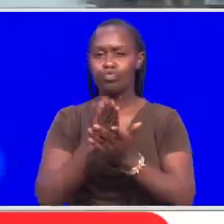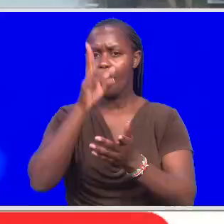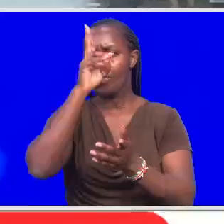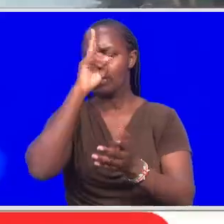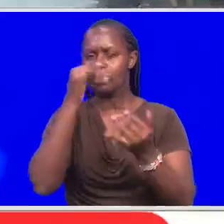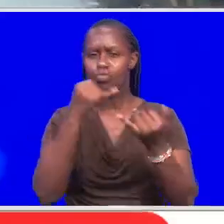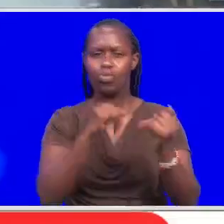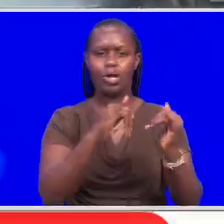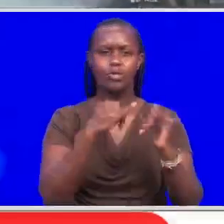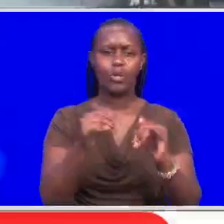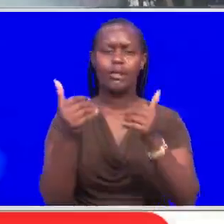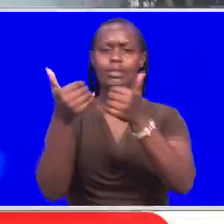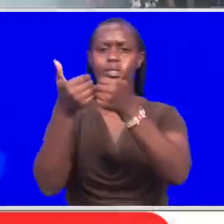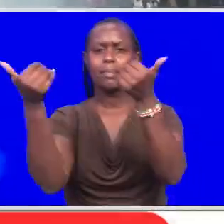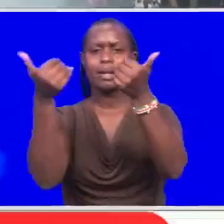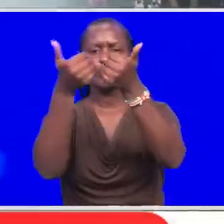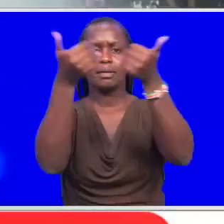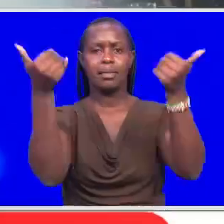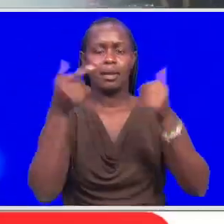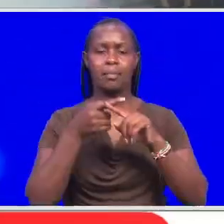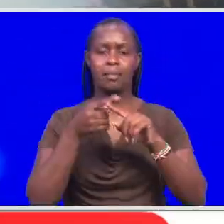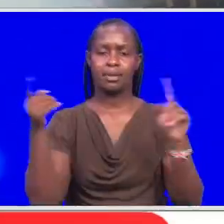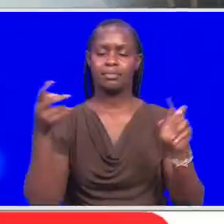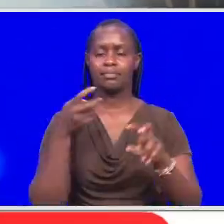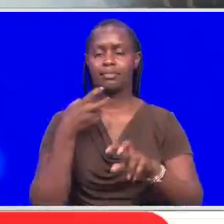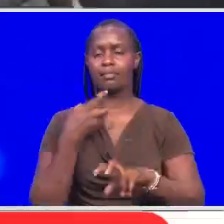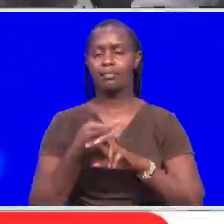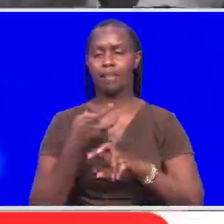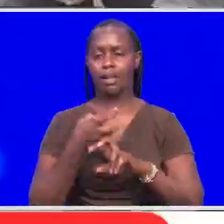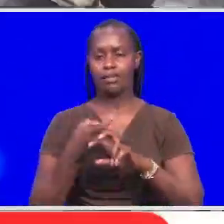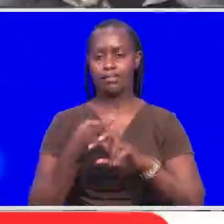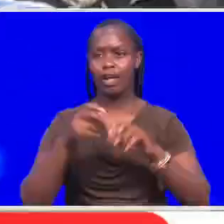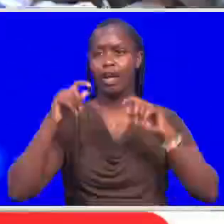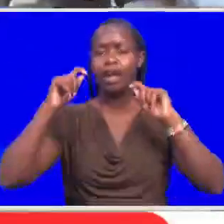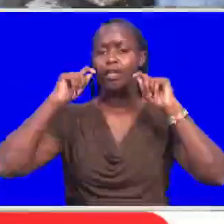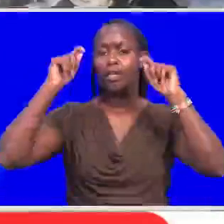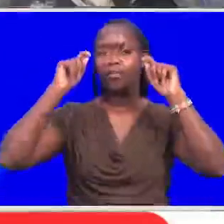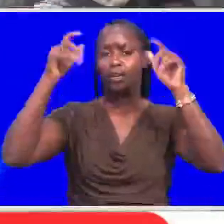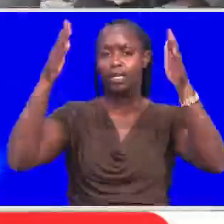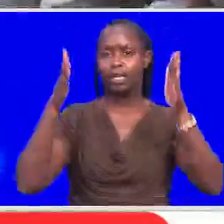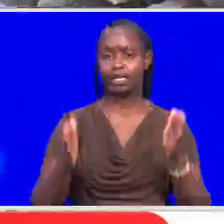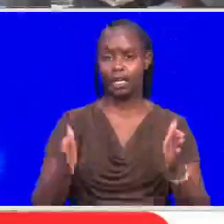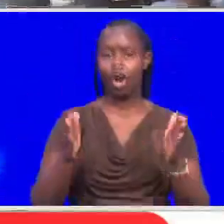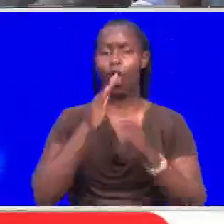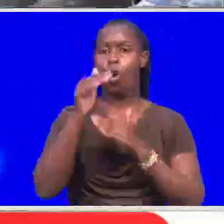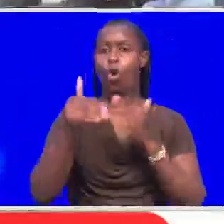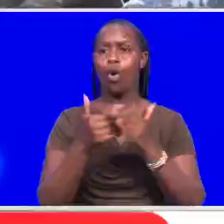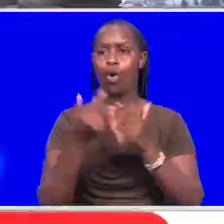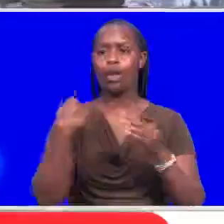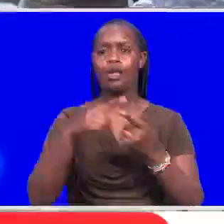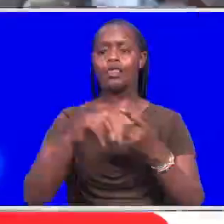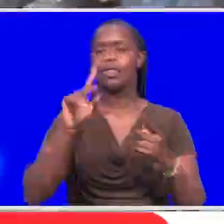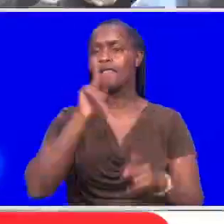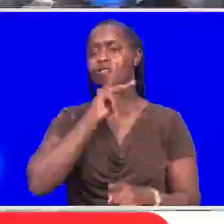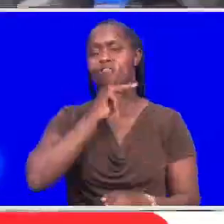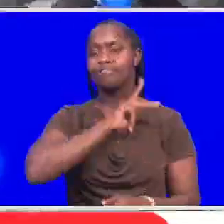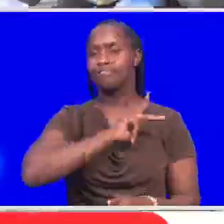by police attempting to disperse their ranks. The protesters adamantly rented the air,